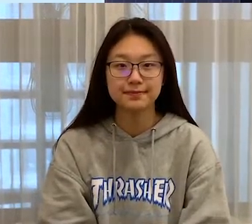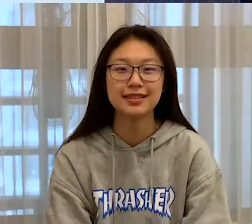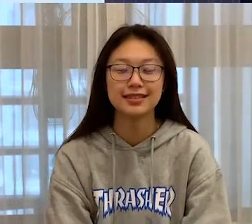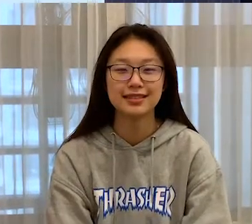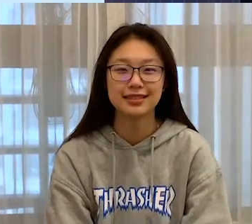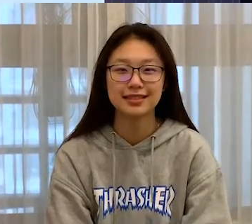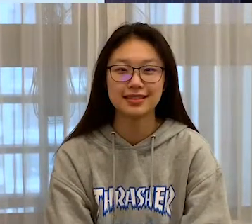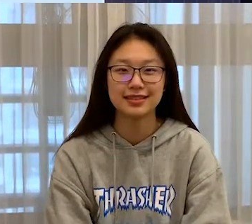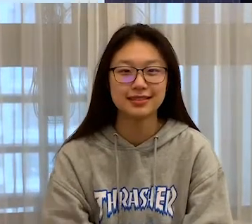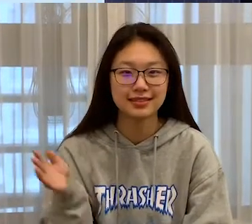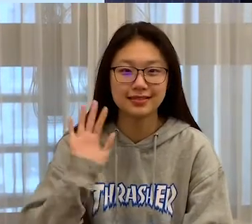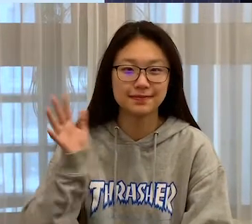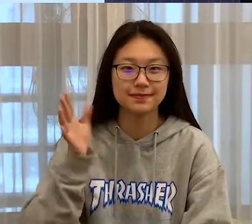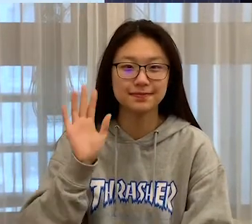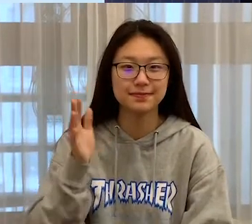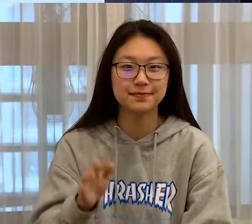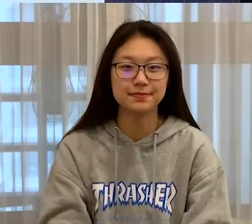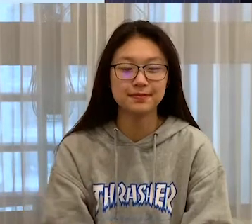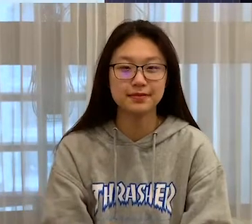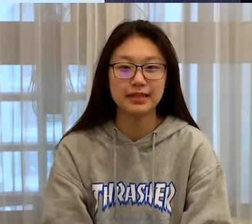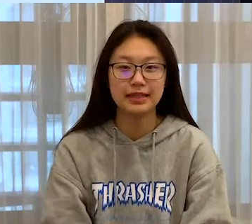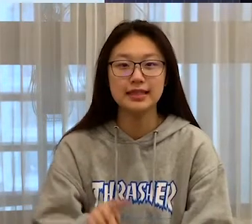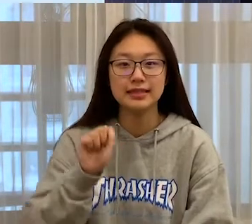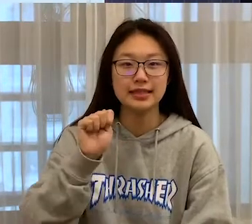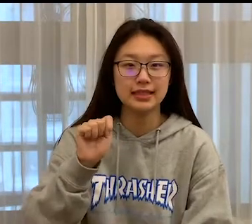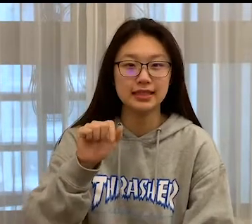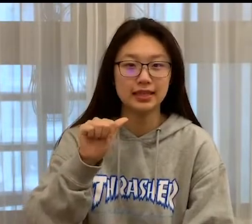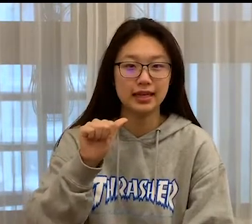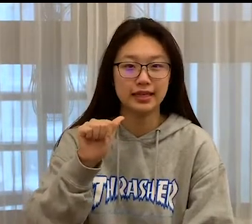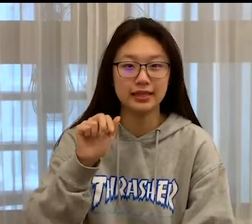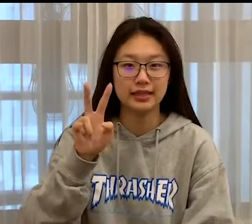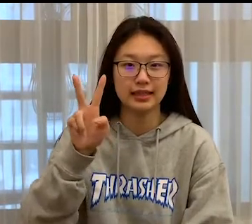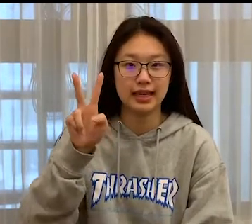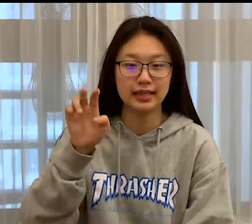example, act as if you are your brother,